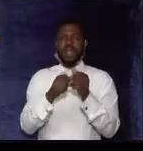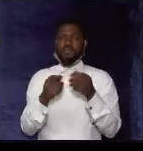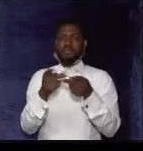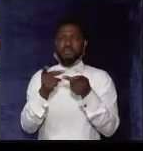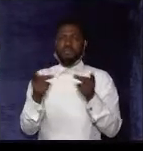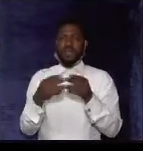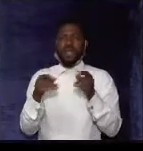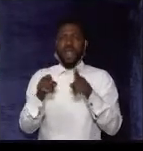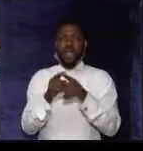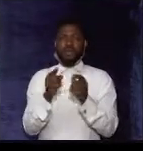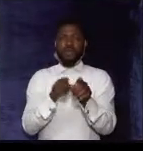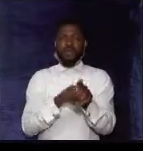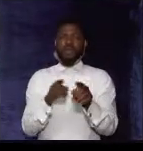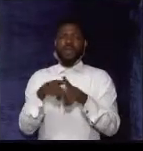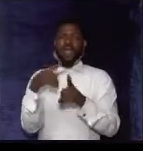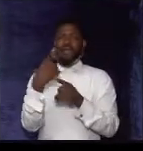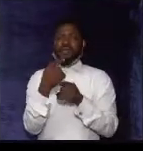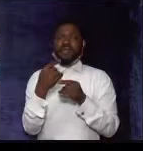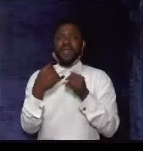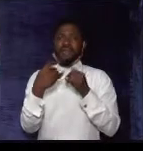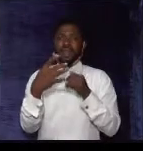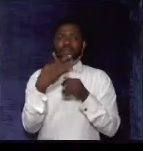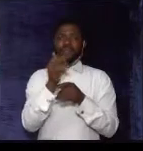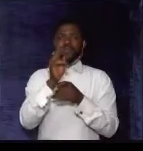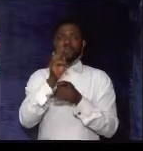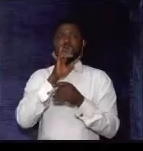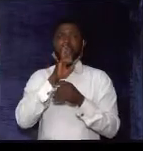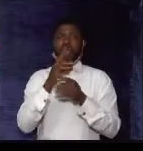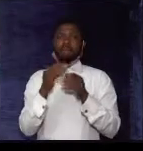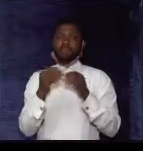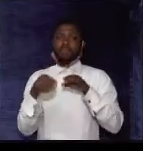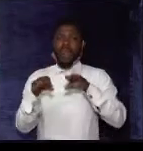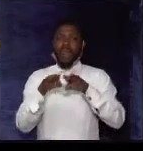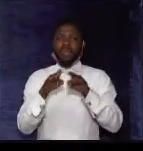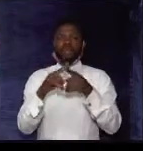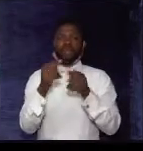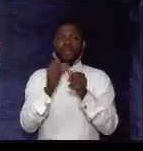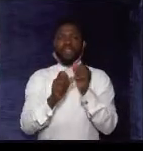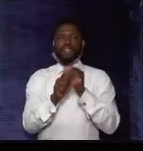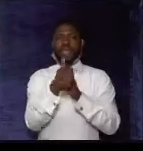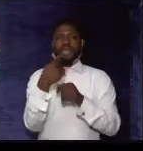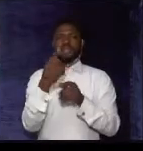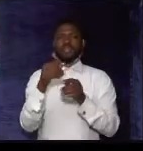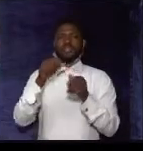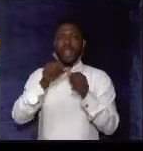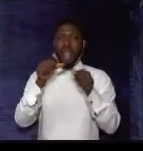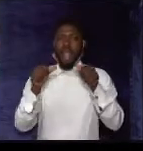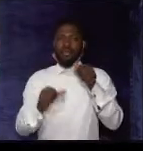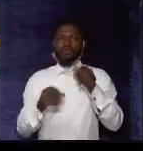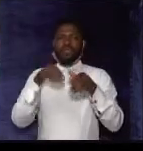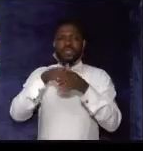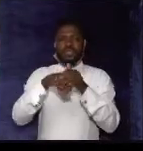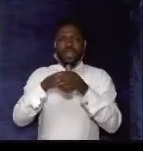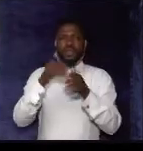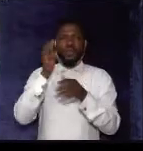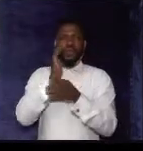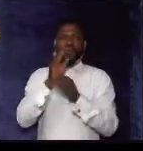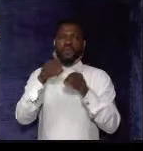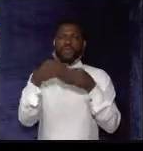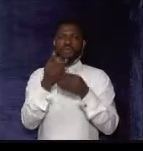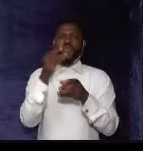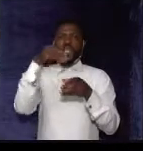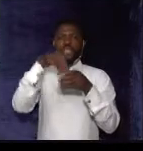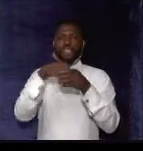be like this. But as long as the lines of the U are parallel to each other, then the angles inside are always going to give